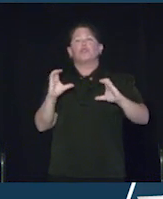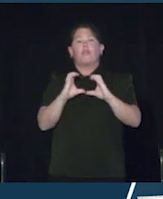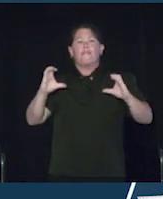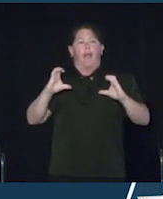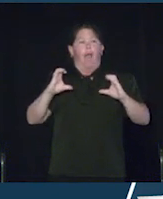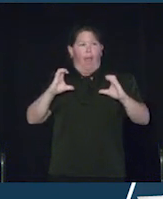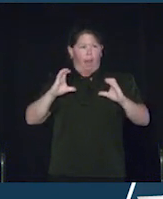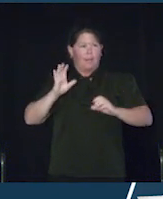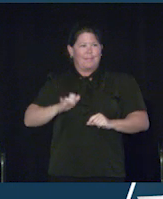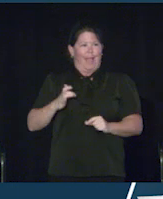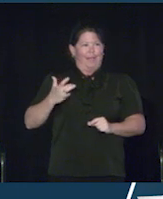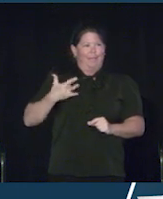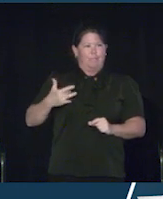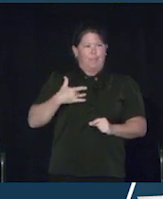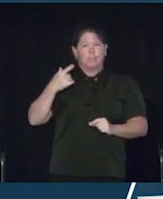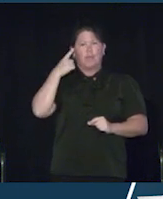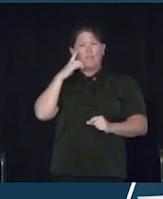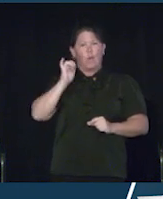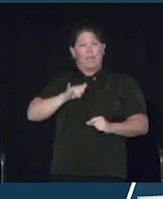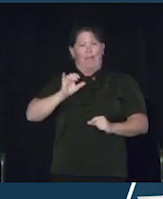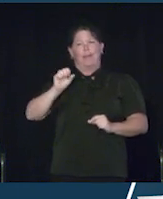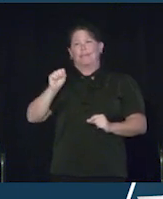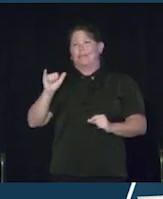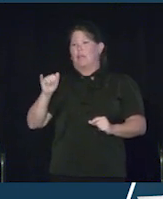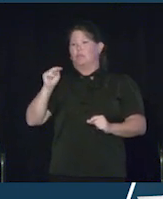symptoms of the syndrome.